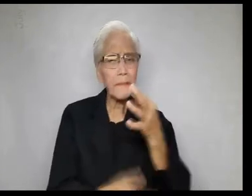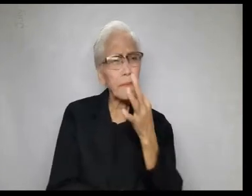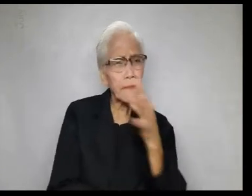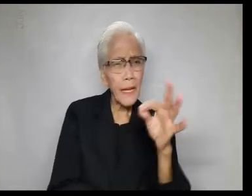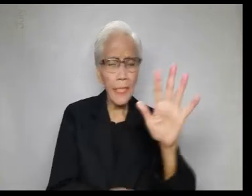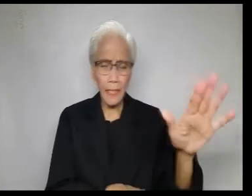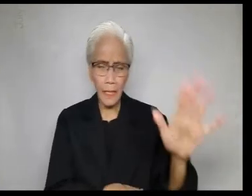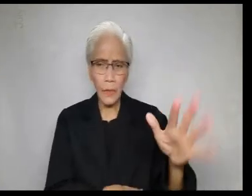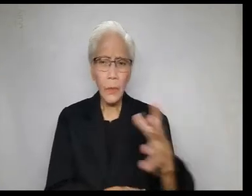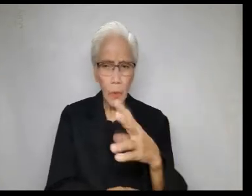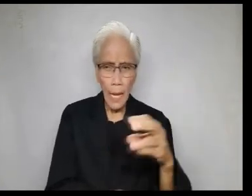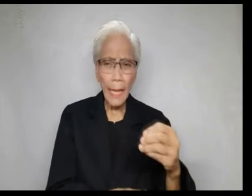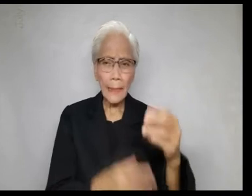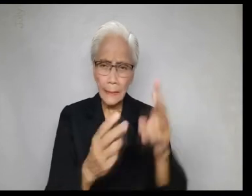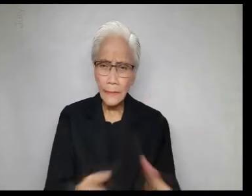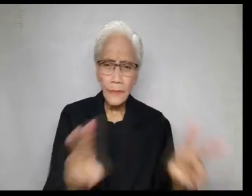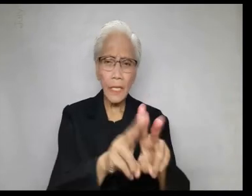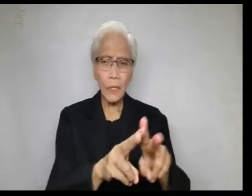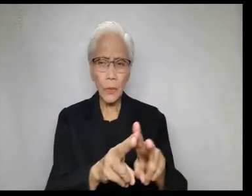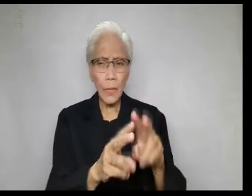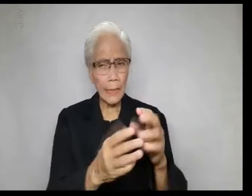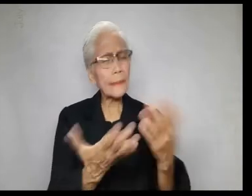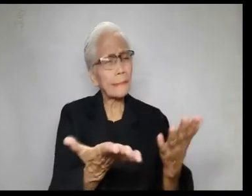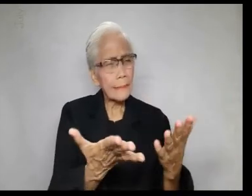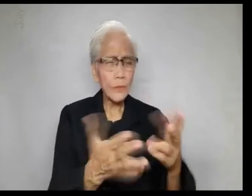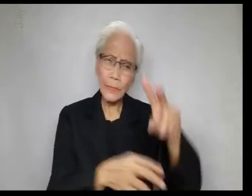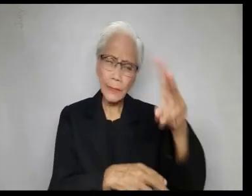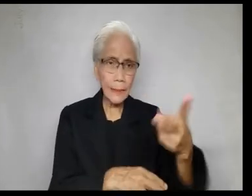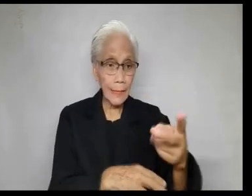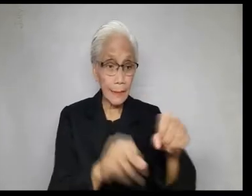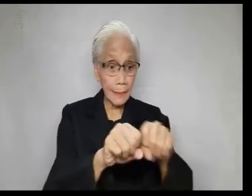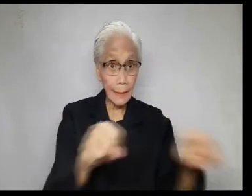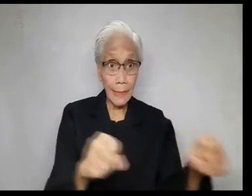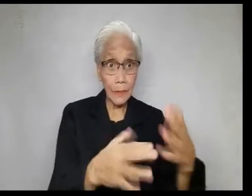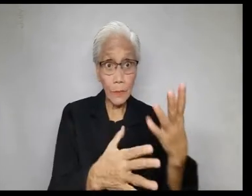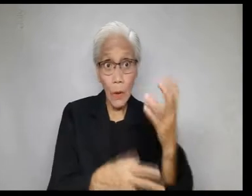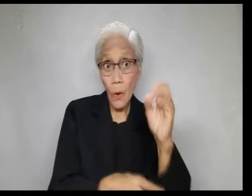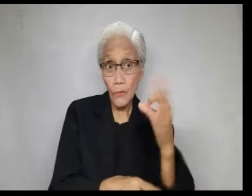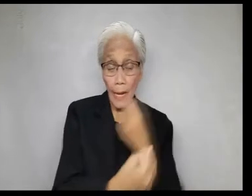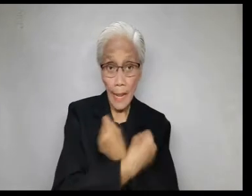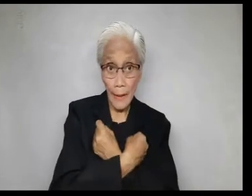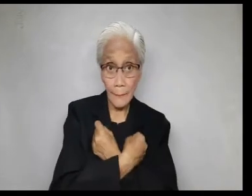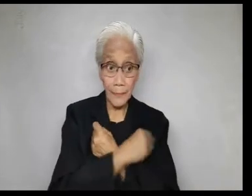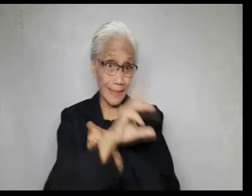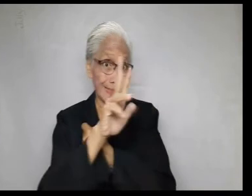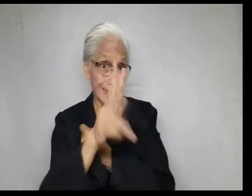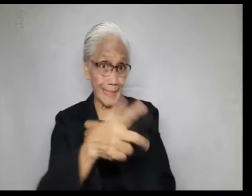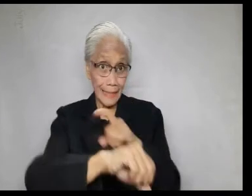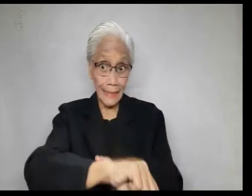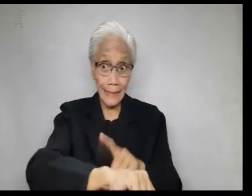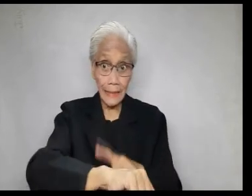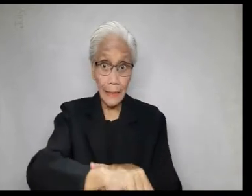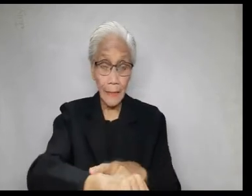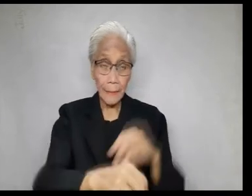am fond of you. I value and esteem you with a 2nd stage kind of love." And finally,